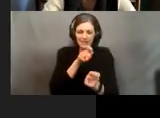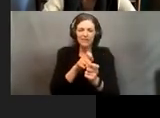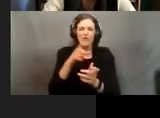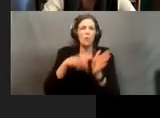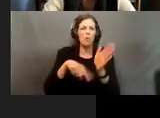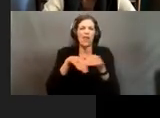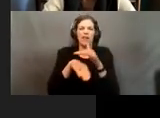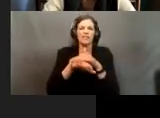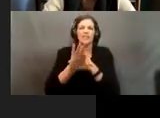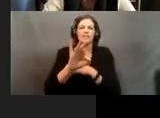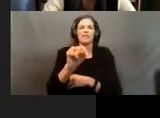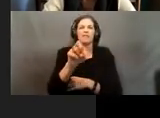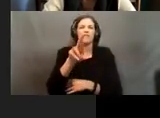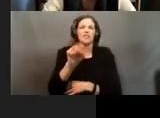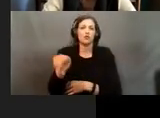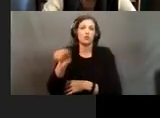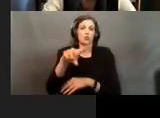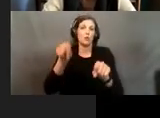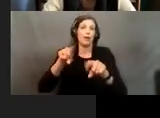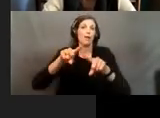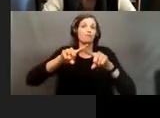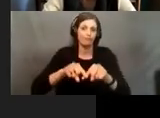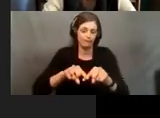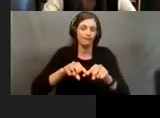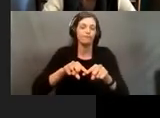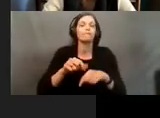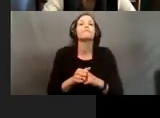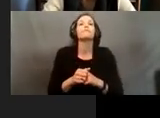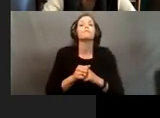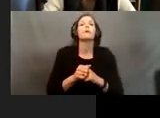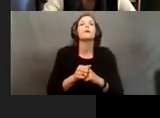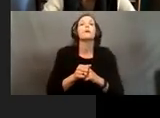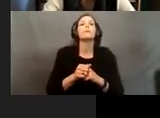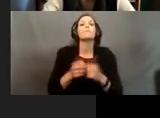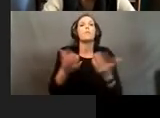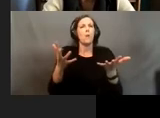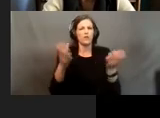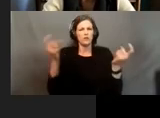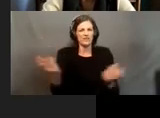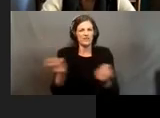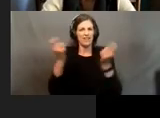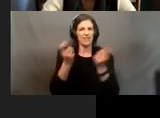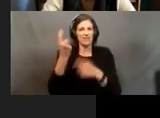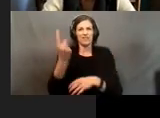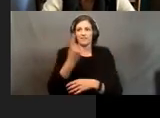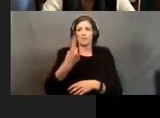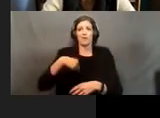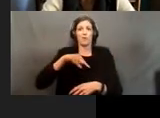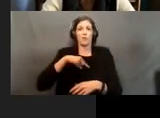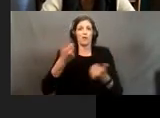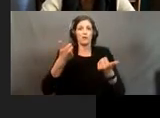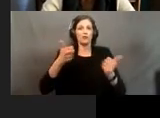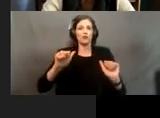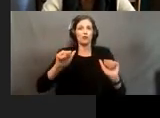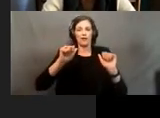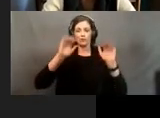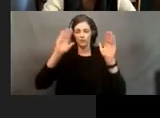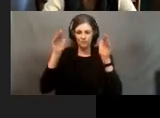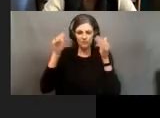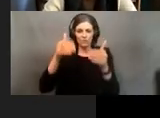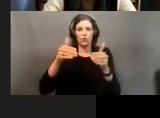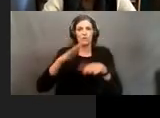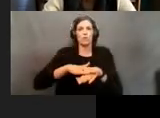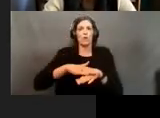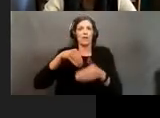features you can count on this year, I want to celebrate something that we try to draw attention to in our